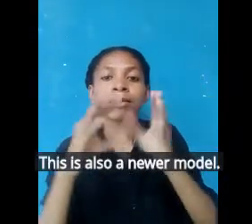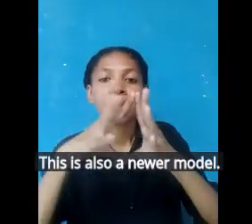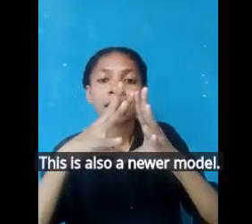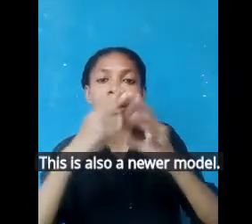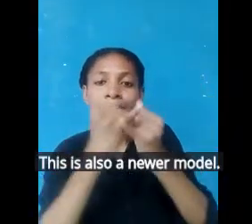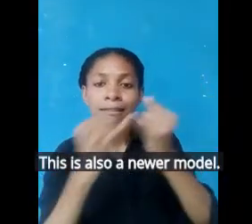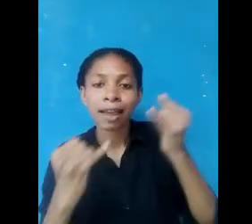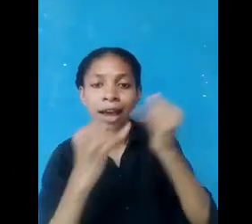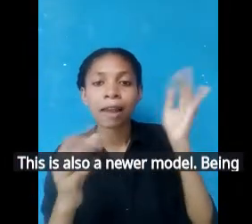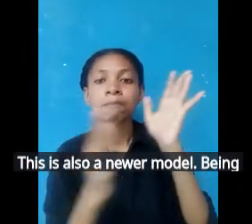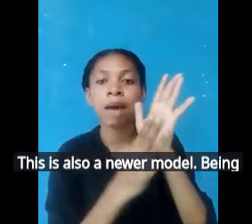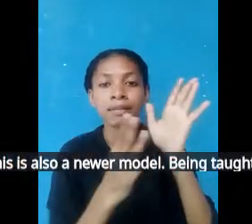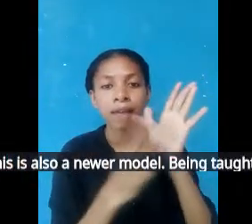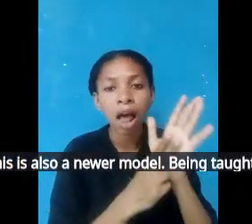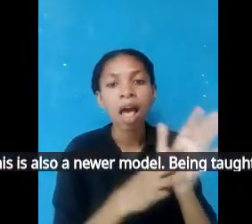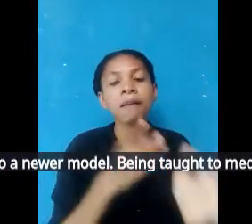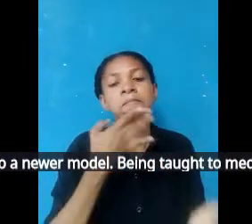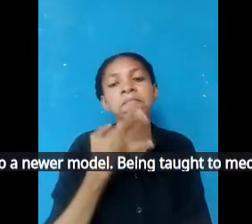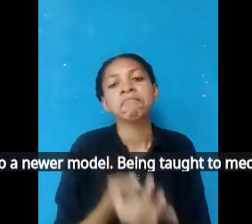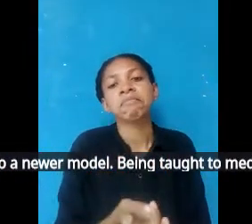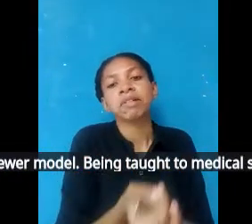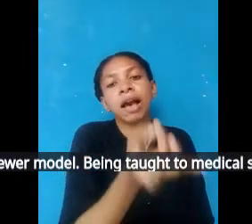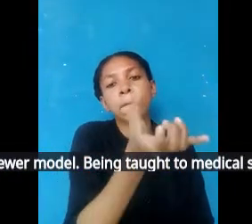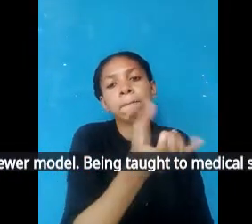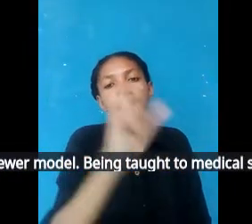being taught to medical school students.